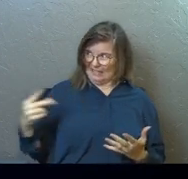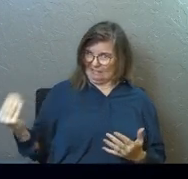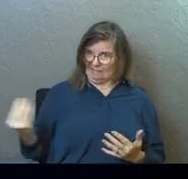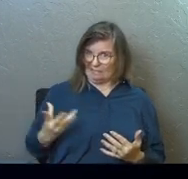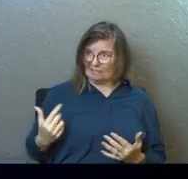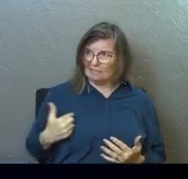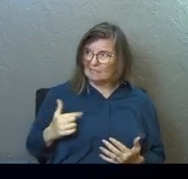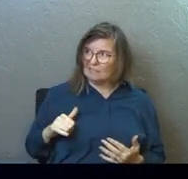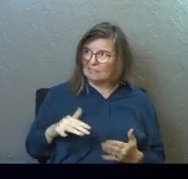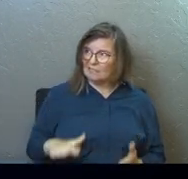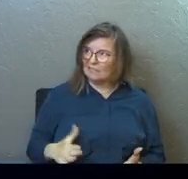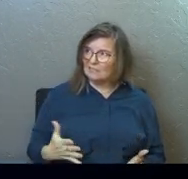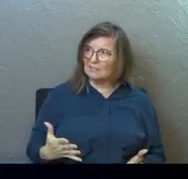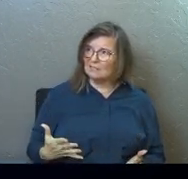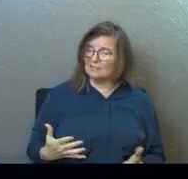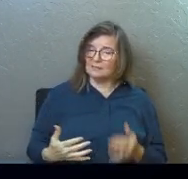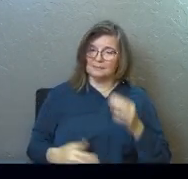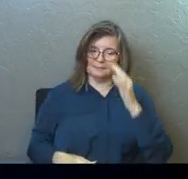this?